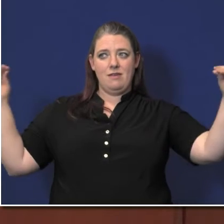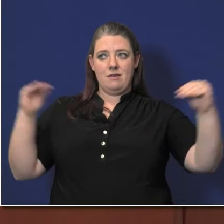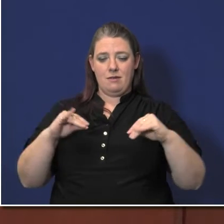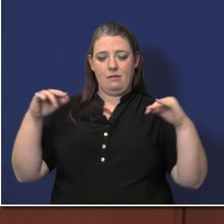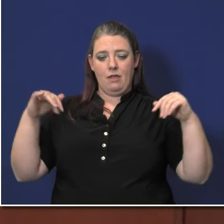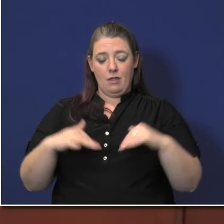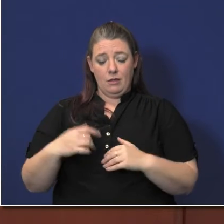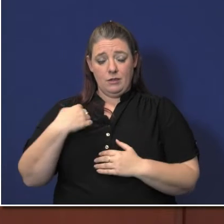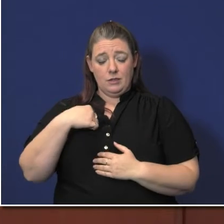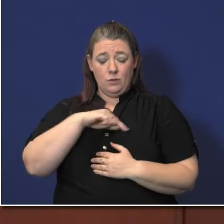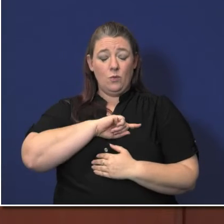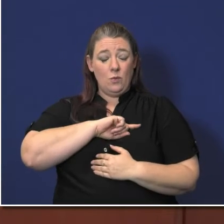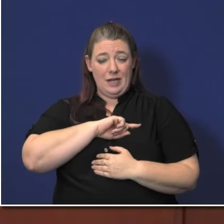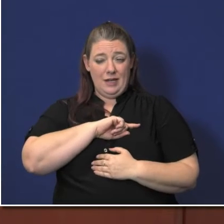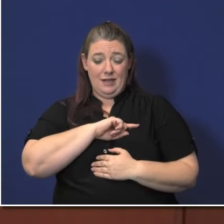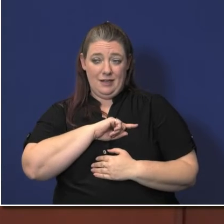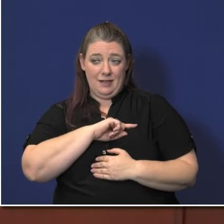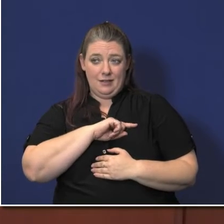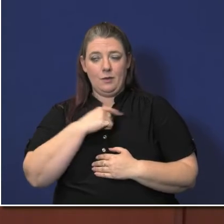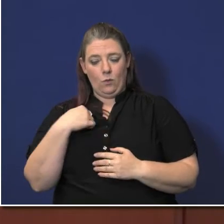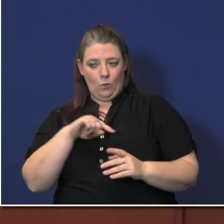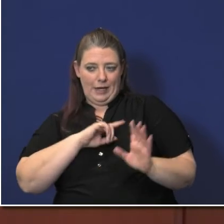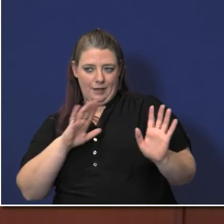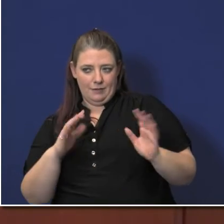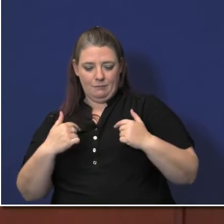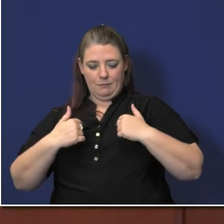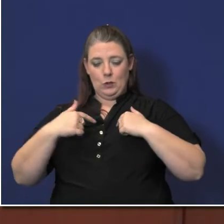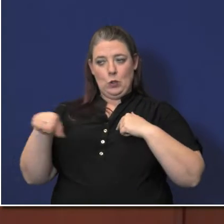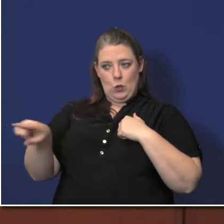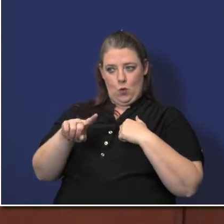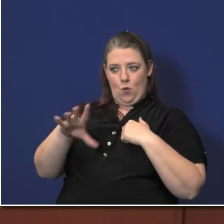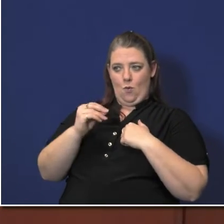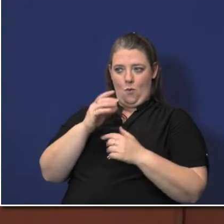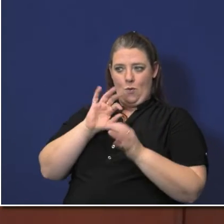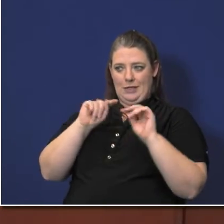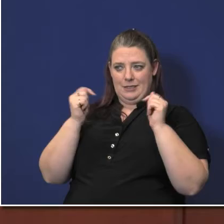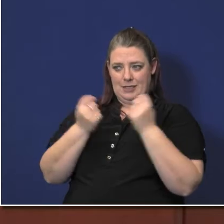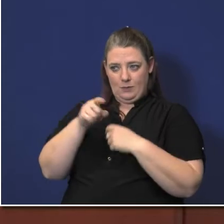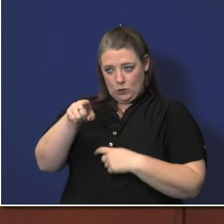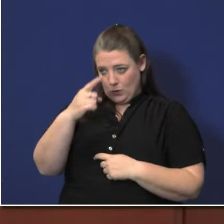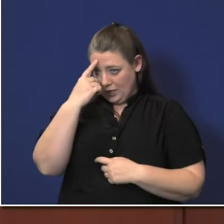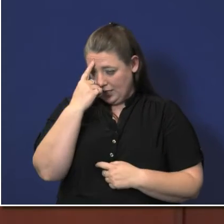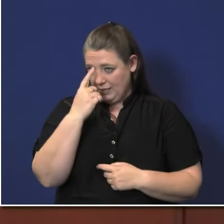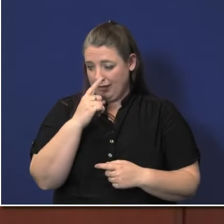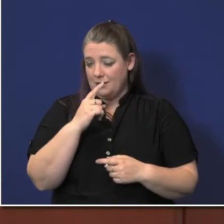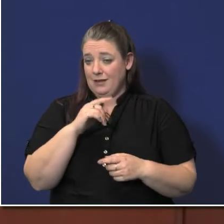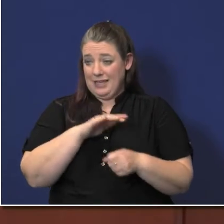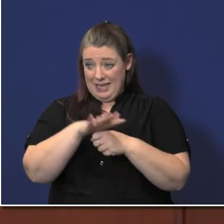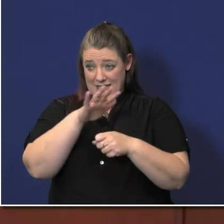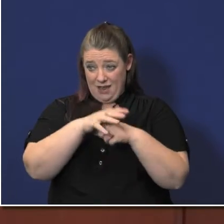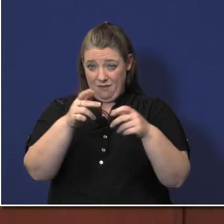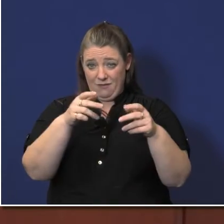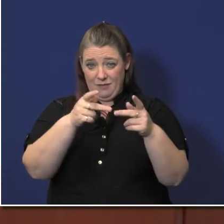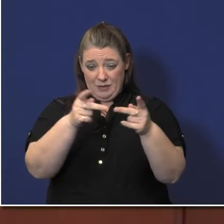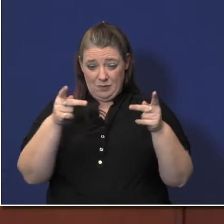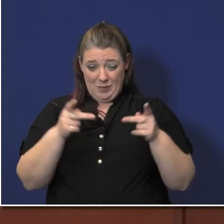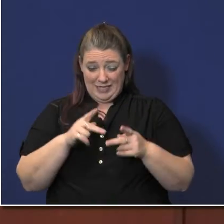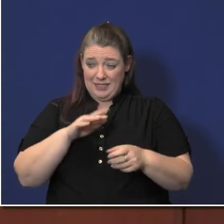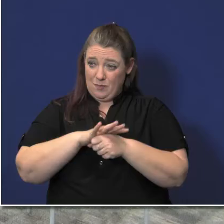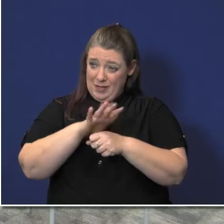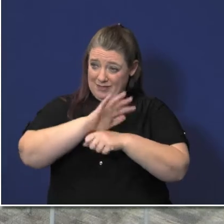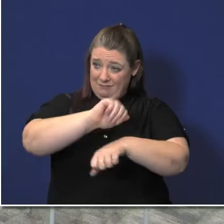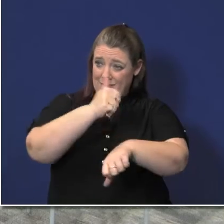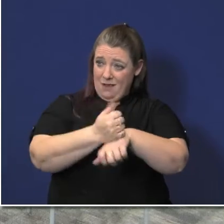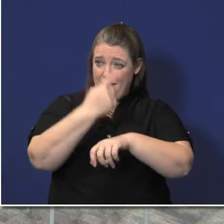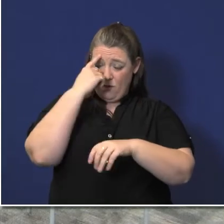Do we, that means you and your team, do you think that enough space has been allocated for future